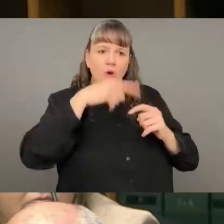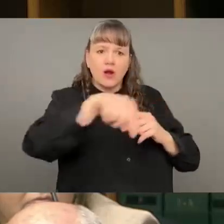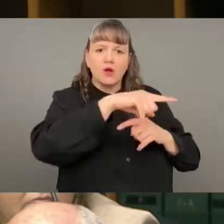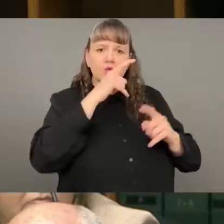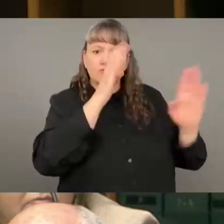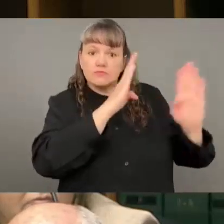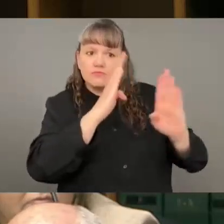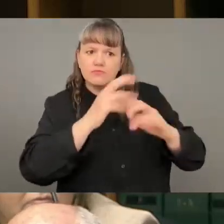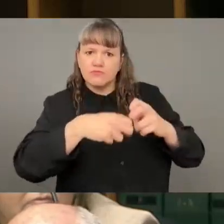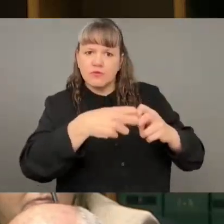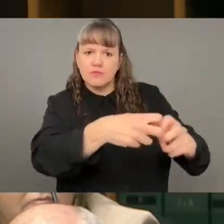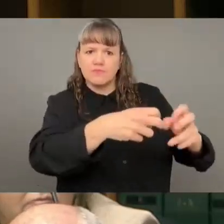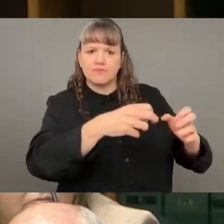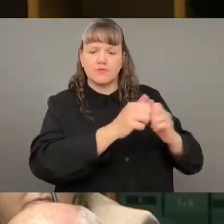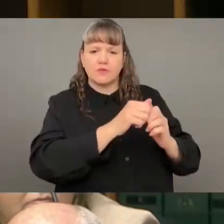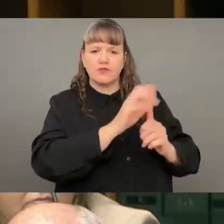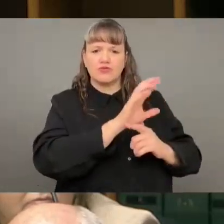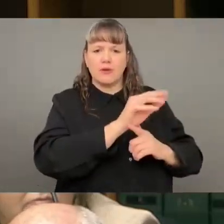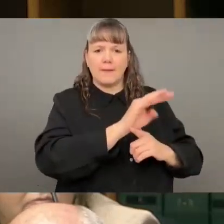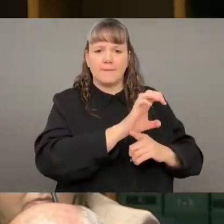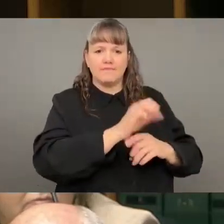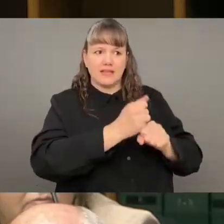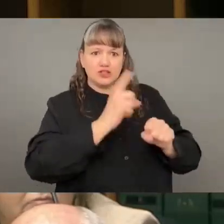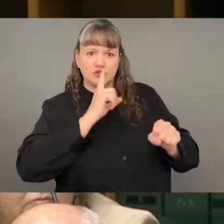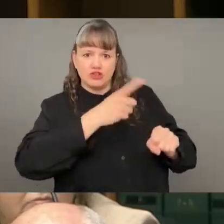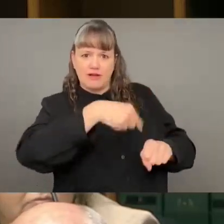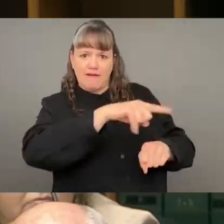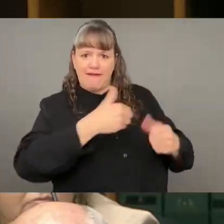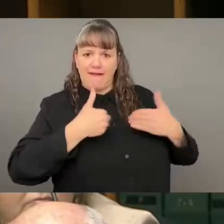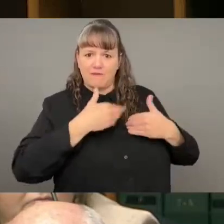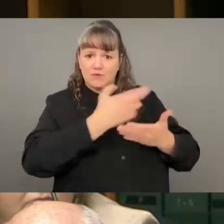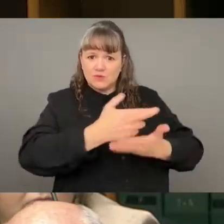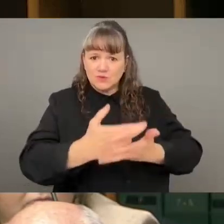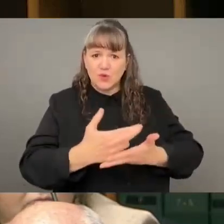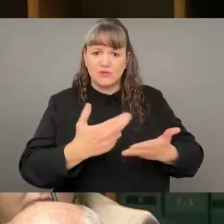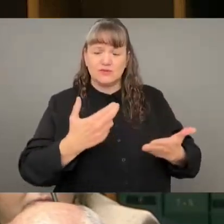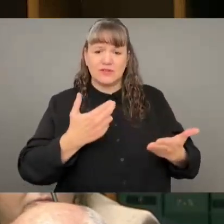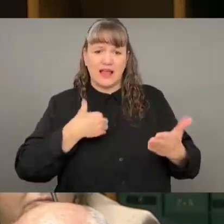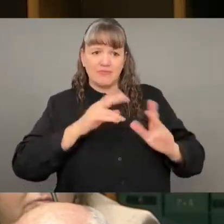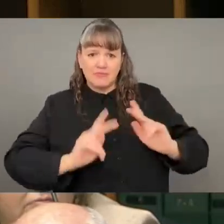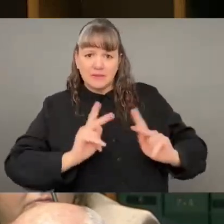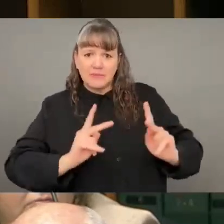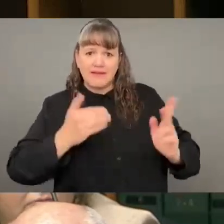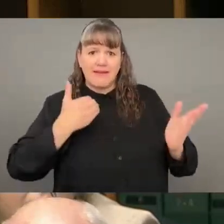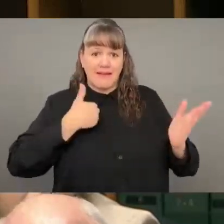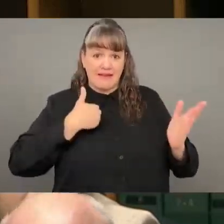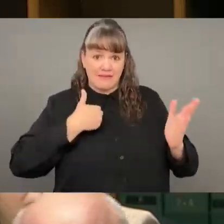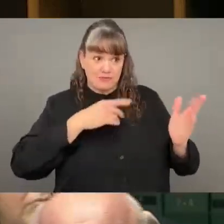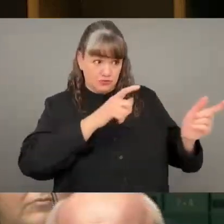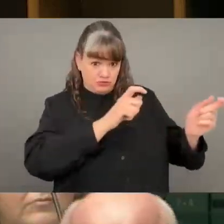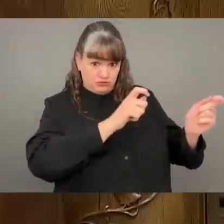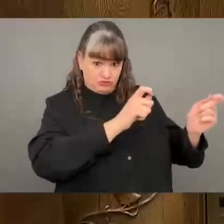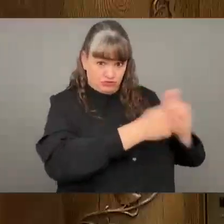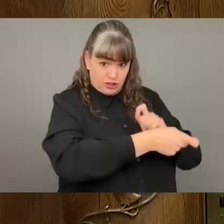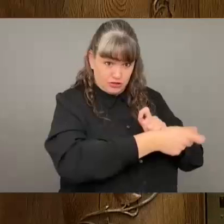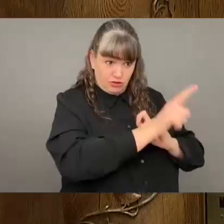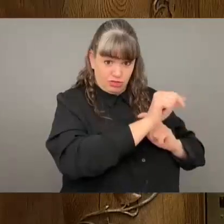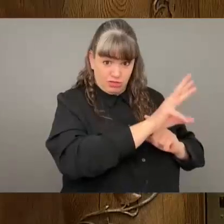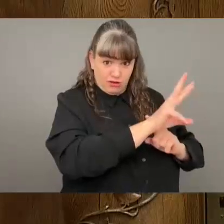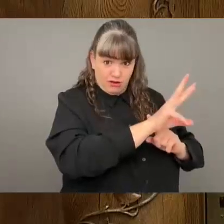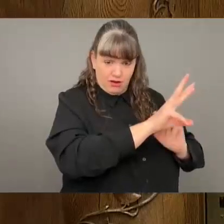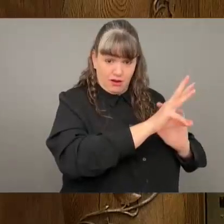make sure that our system is ready to respond no matter what happens. Thank you, Mr. Speaker.